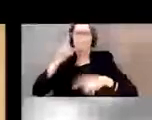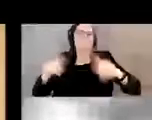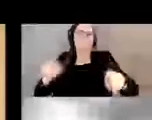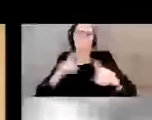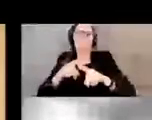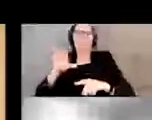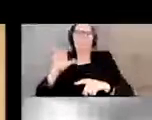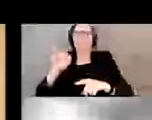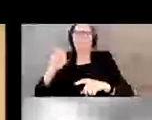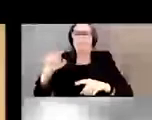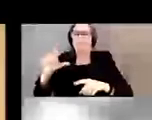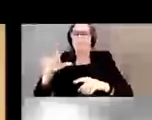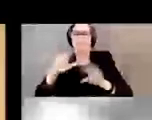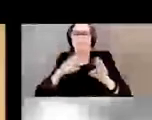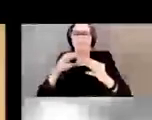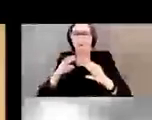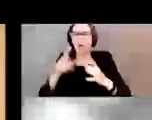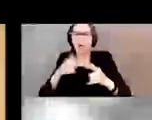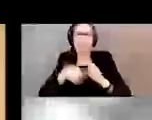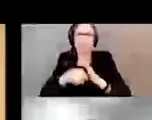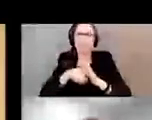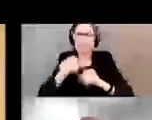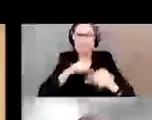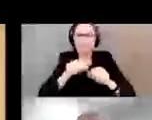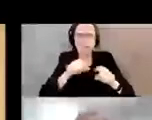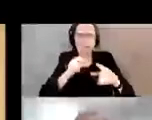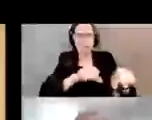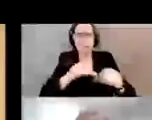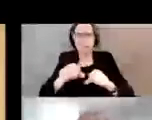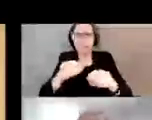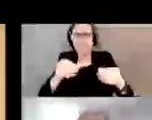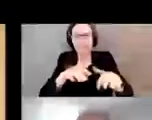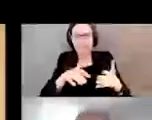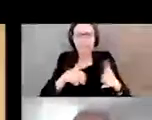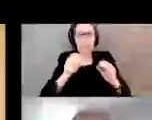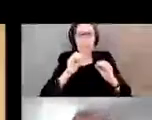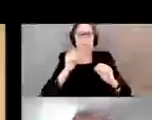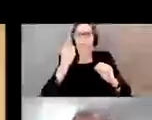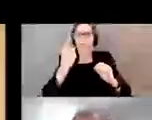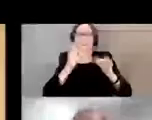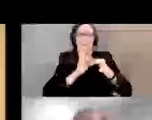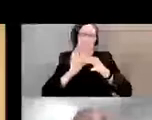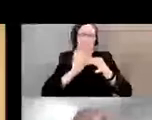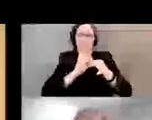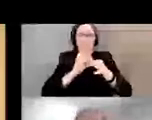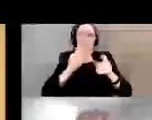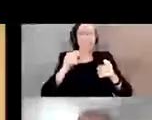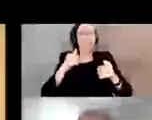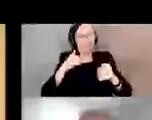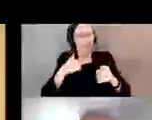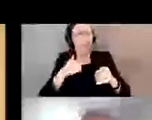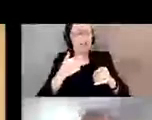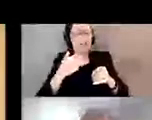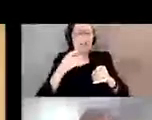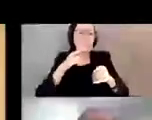control of the area. Because there's no unified command, the Soviets, when they do launch military operations against these